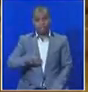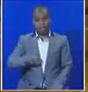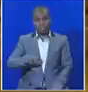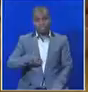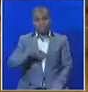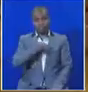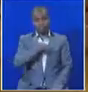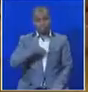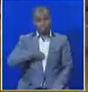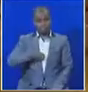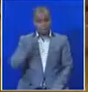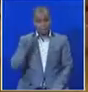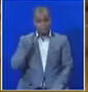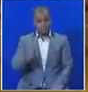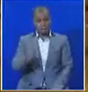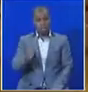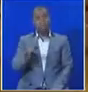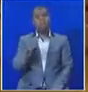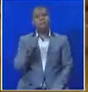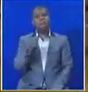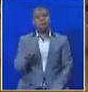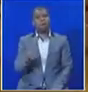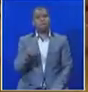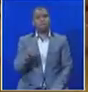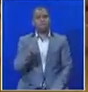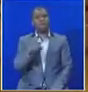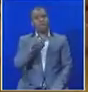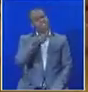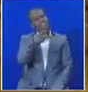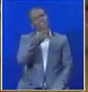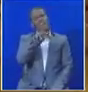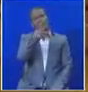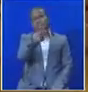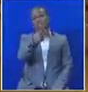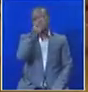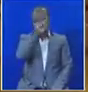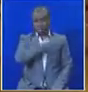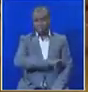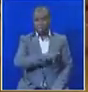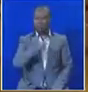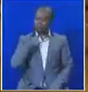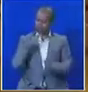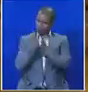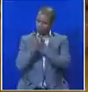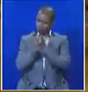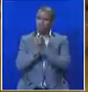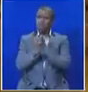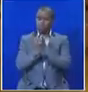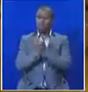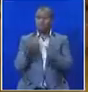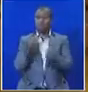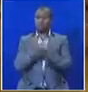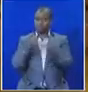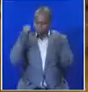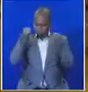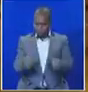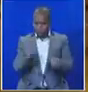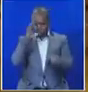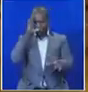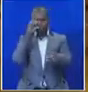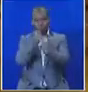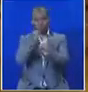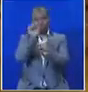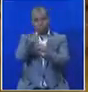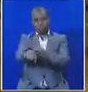members, we need to be able to lead the people of this country. That is what they ask us to do, and we must take a firm stance in what is a very